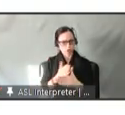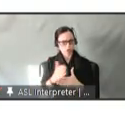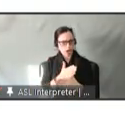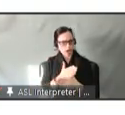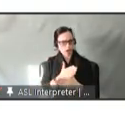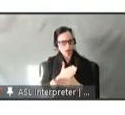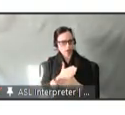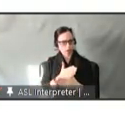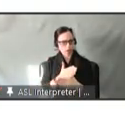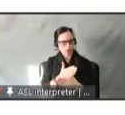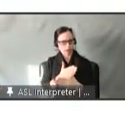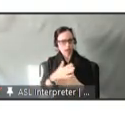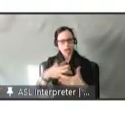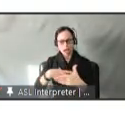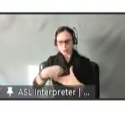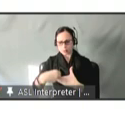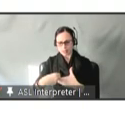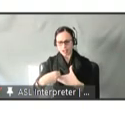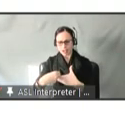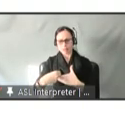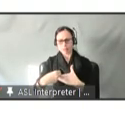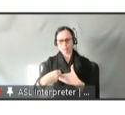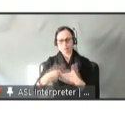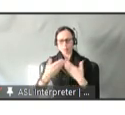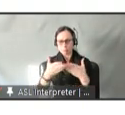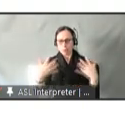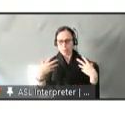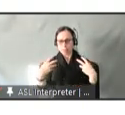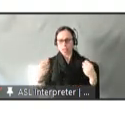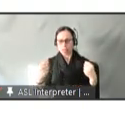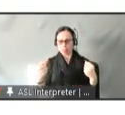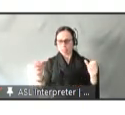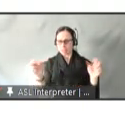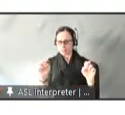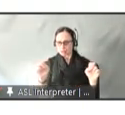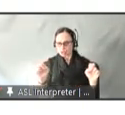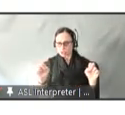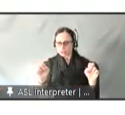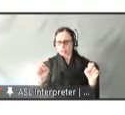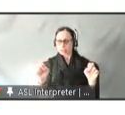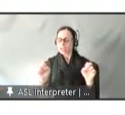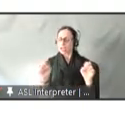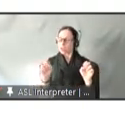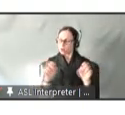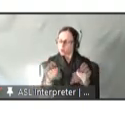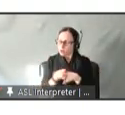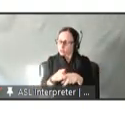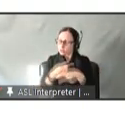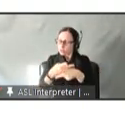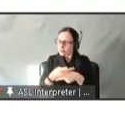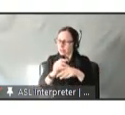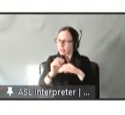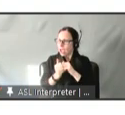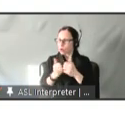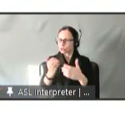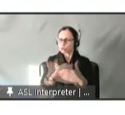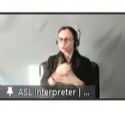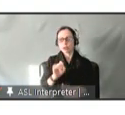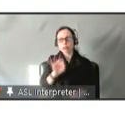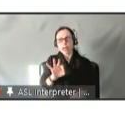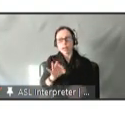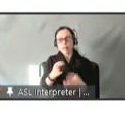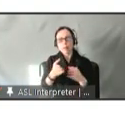of a public health emergency, and that there be careful crafting around how it is shared when there is a public health